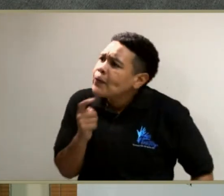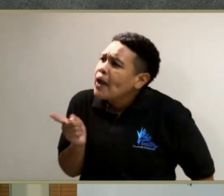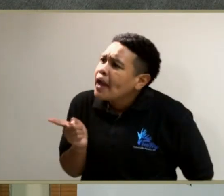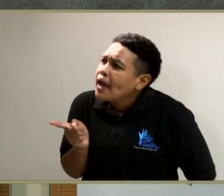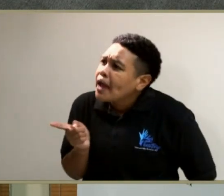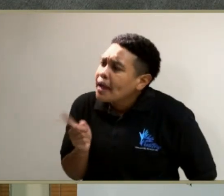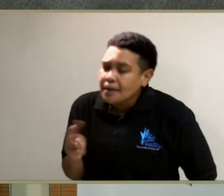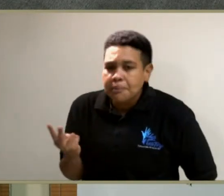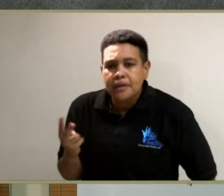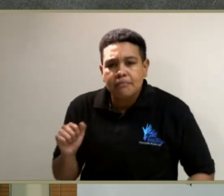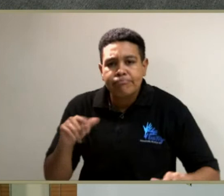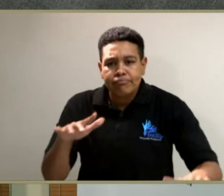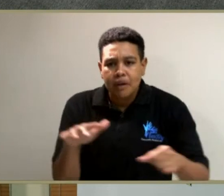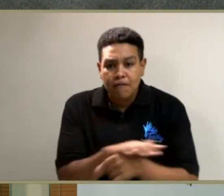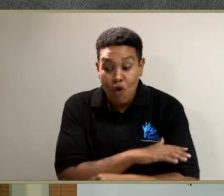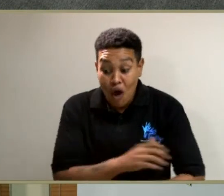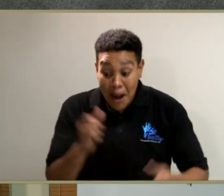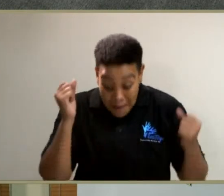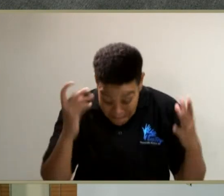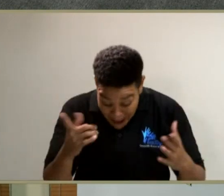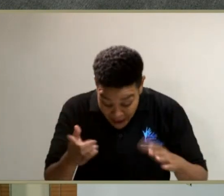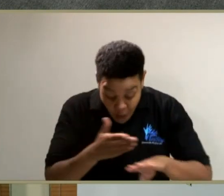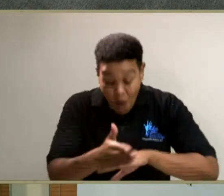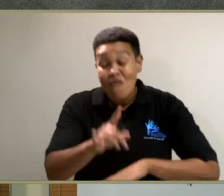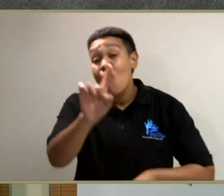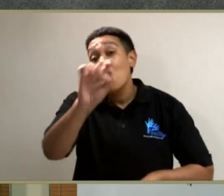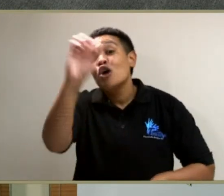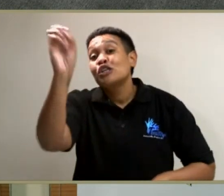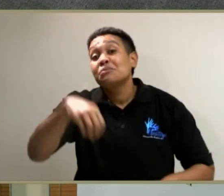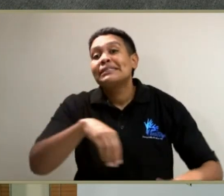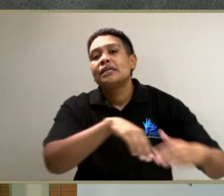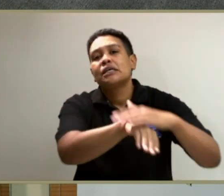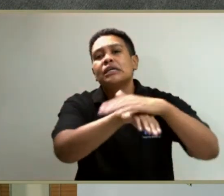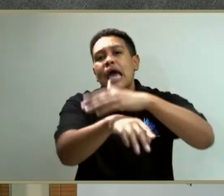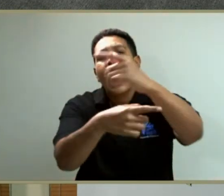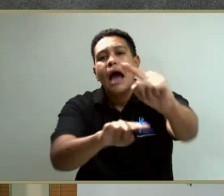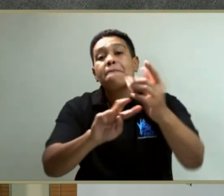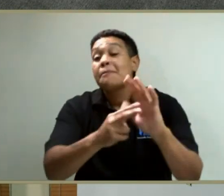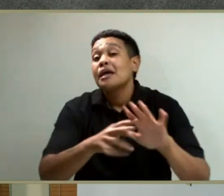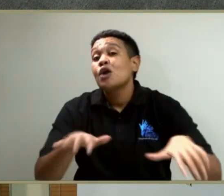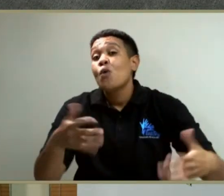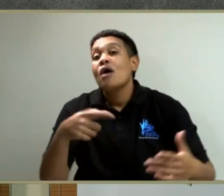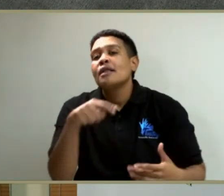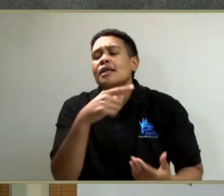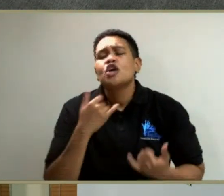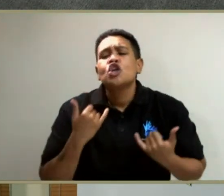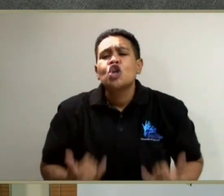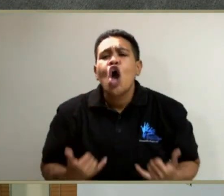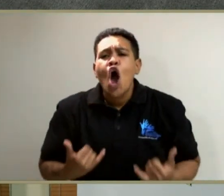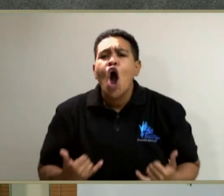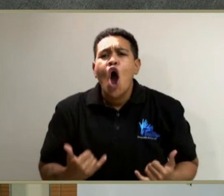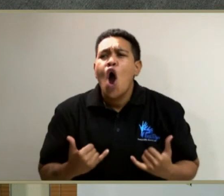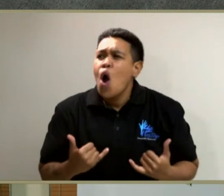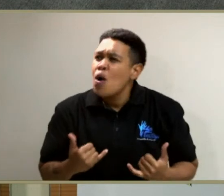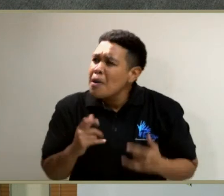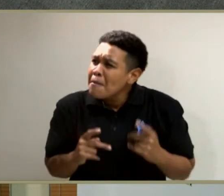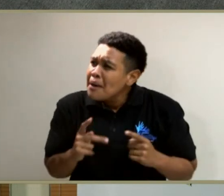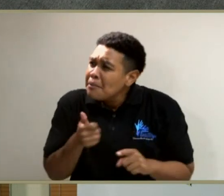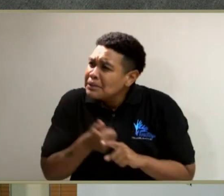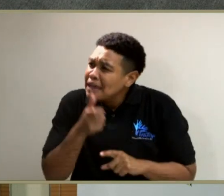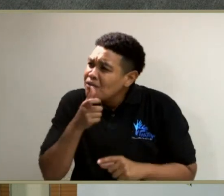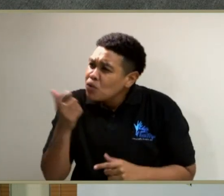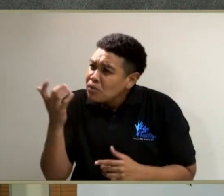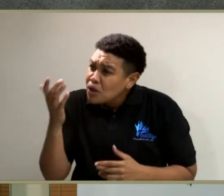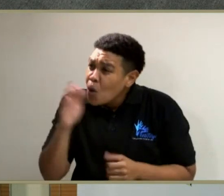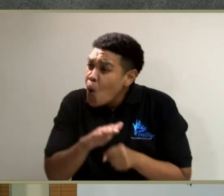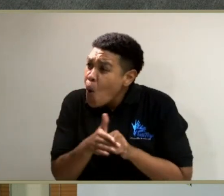them are over 100% occupancy. This means that they are now, patients with COVID are